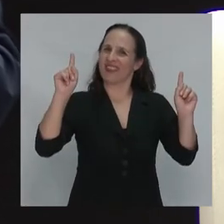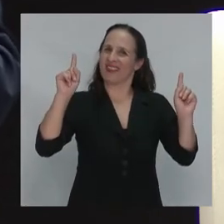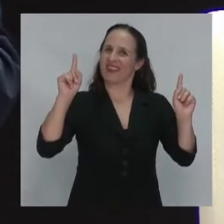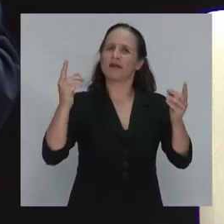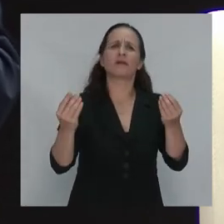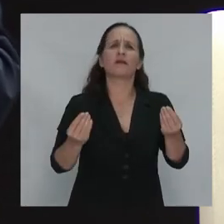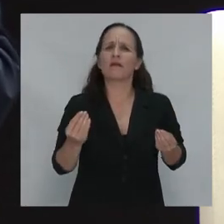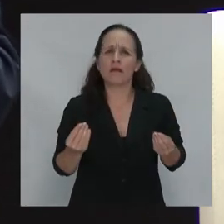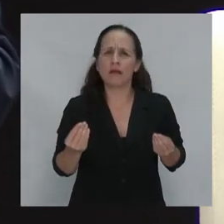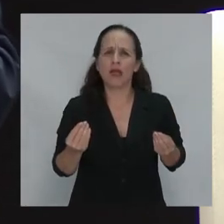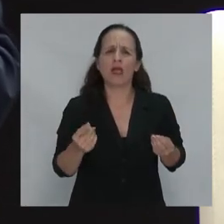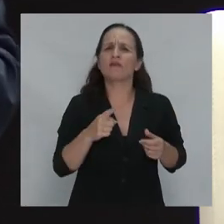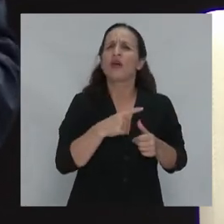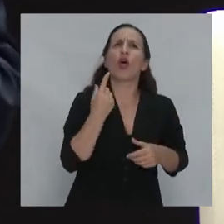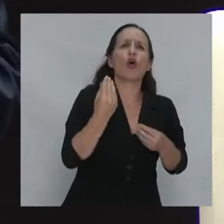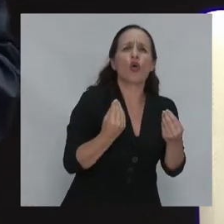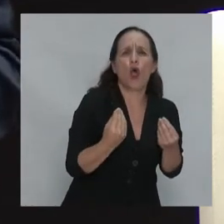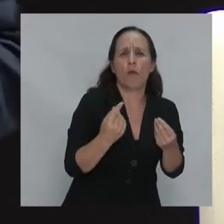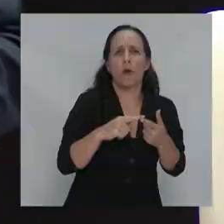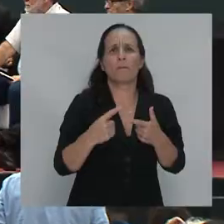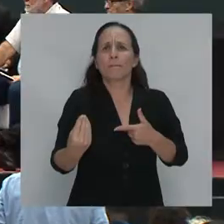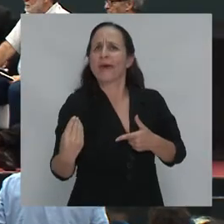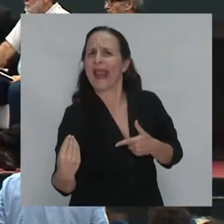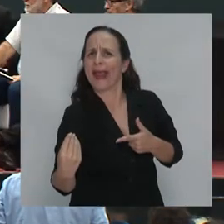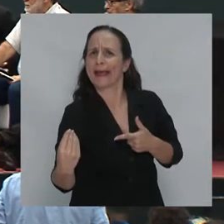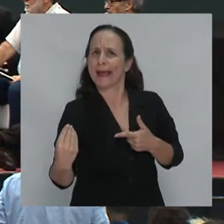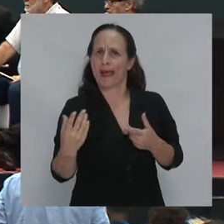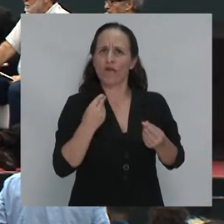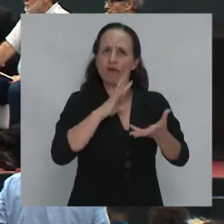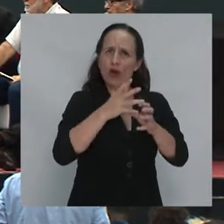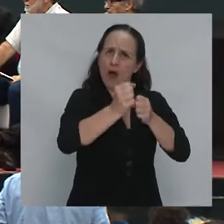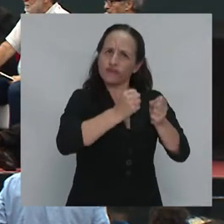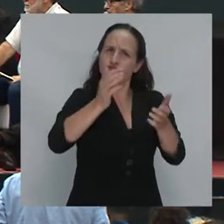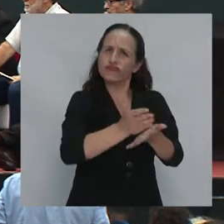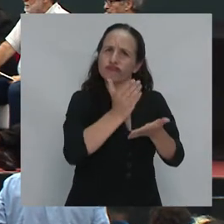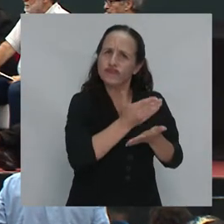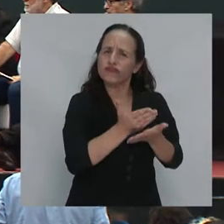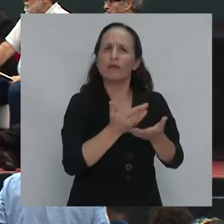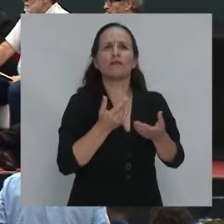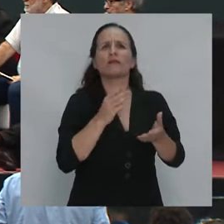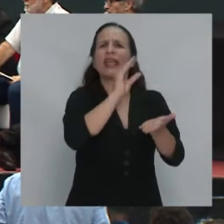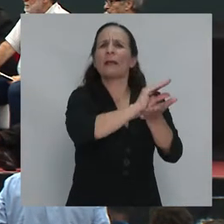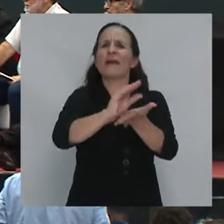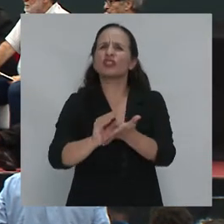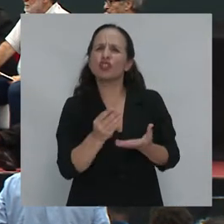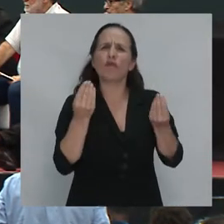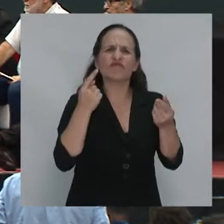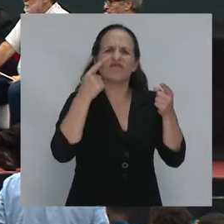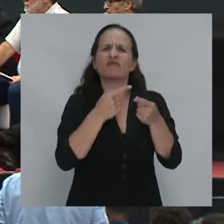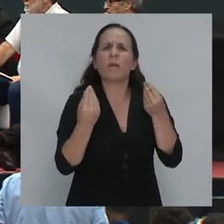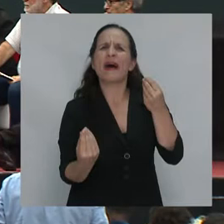and what for in production and investment relate to the interests of collective survival.